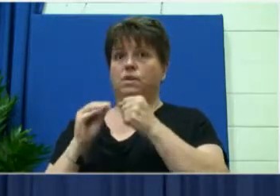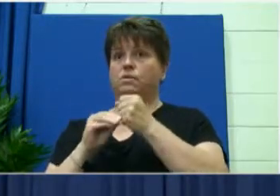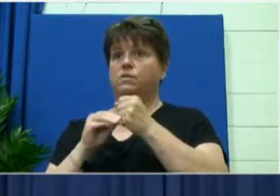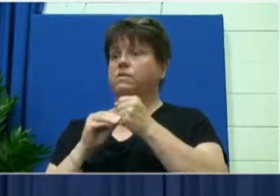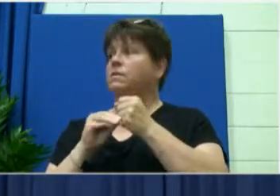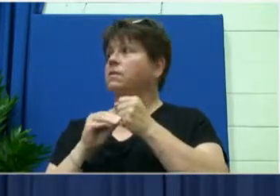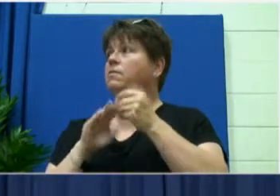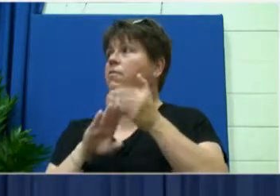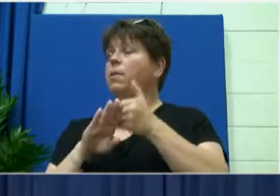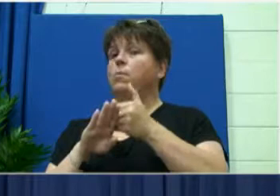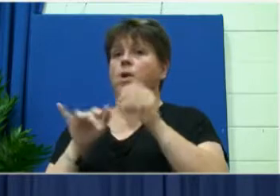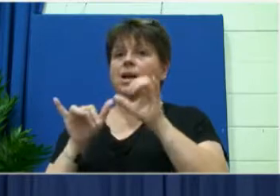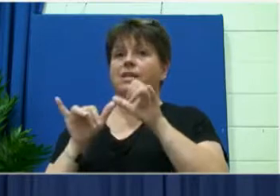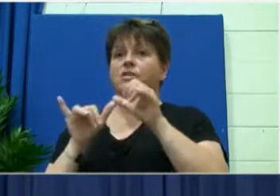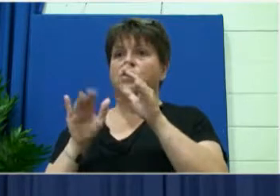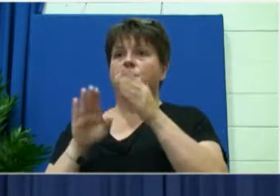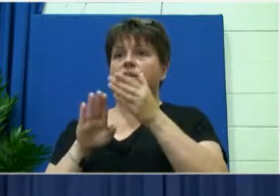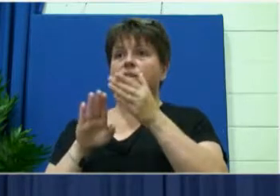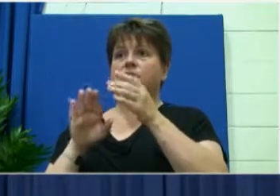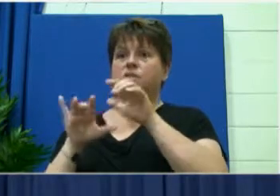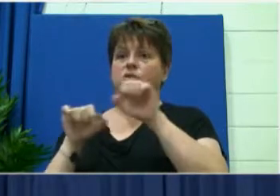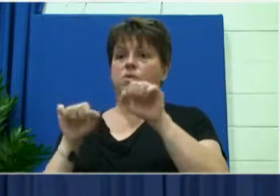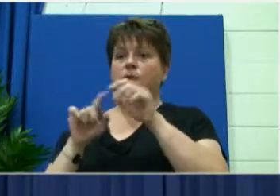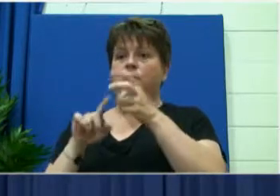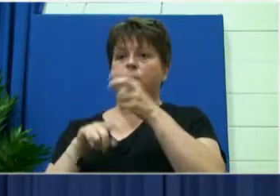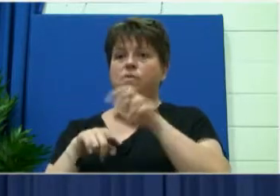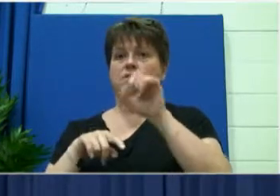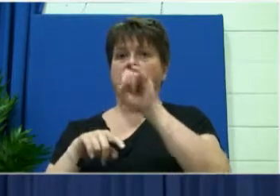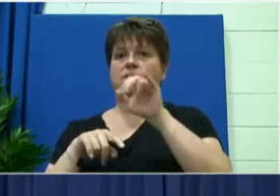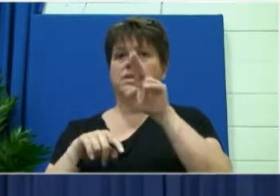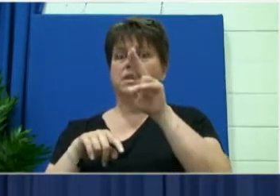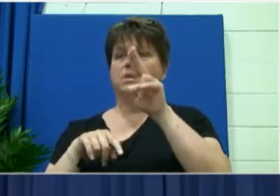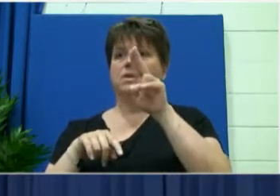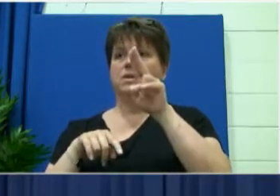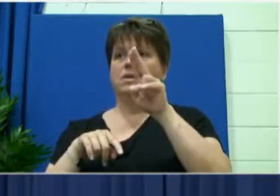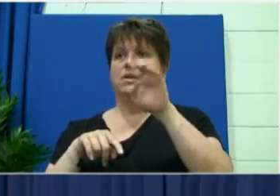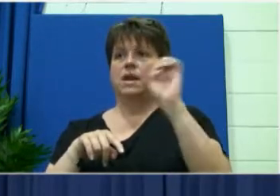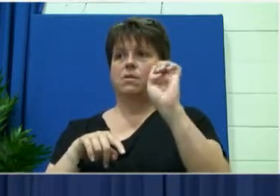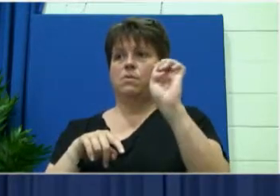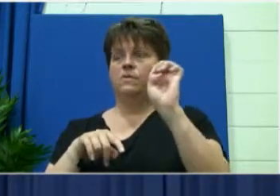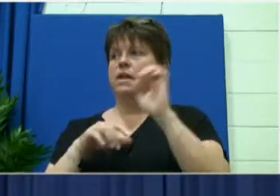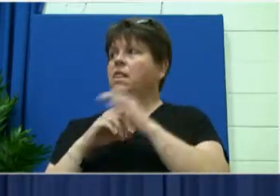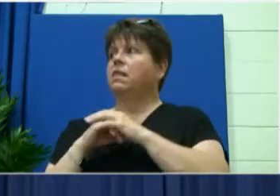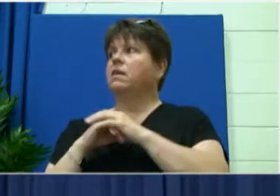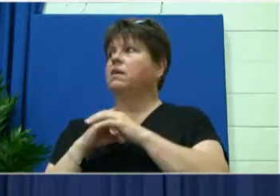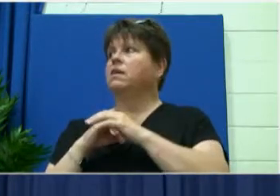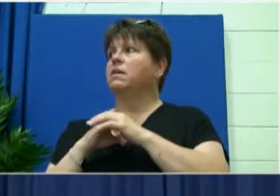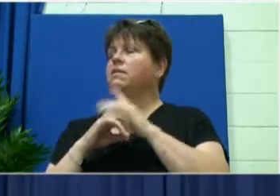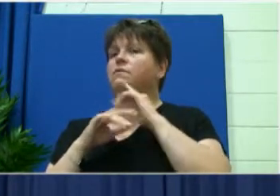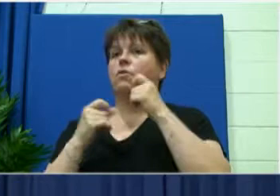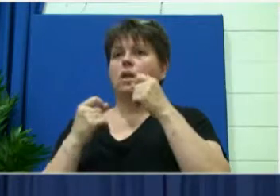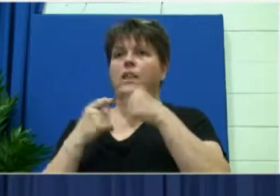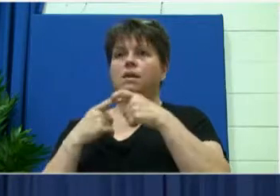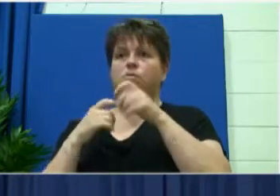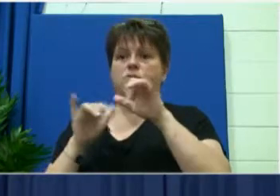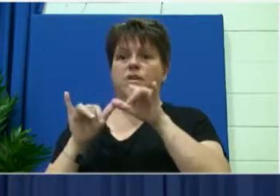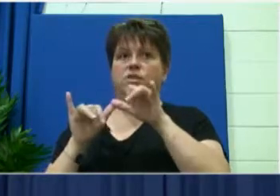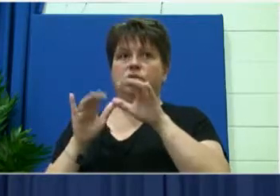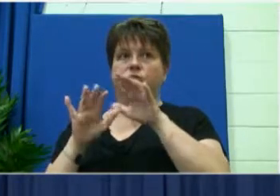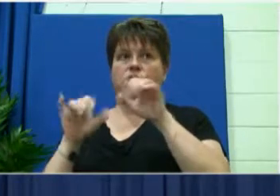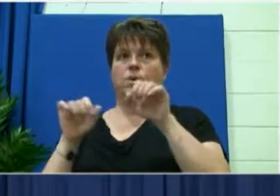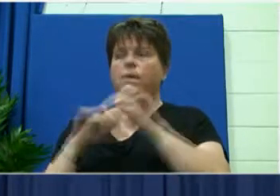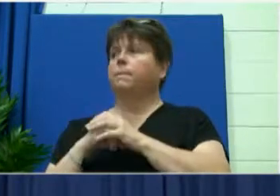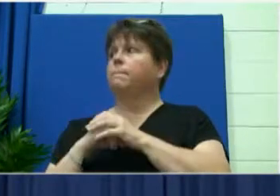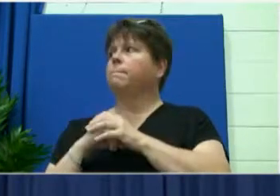the pre-engineering degree, then transfer to Southern Illinois University at Edwardsville for an electrical engineering